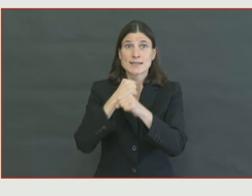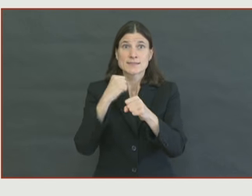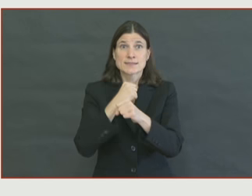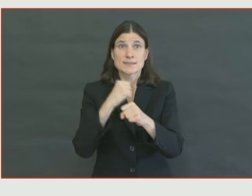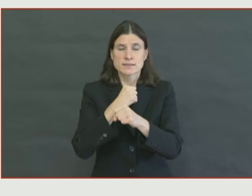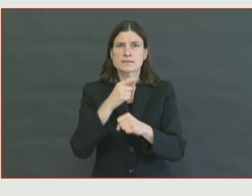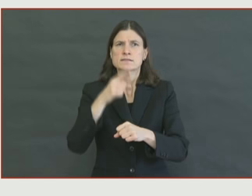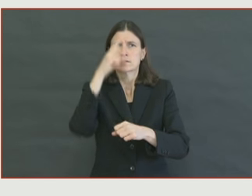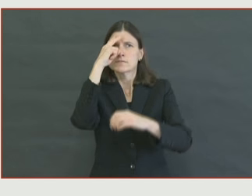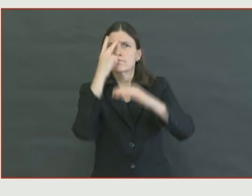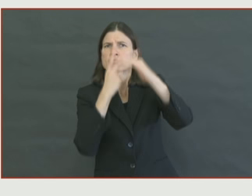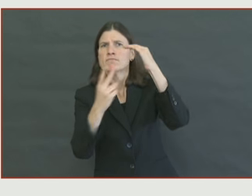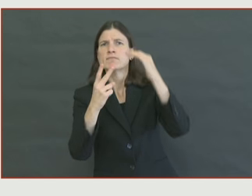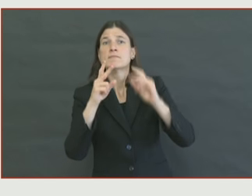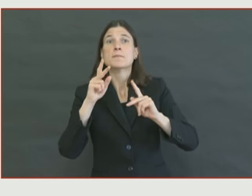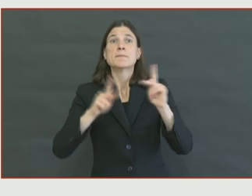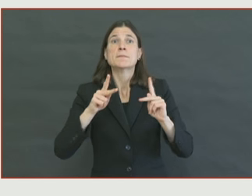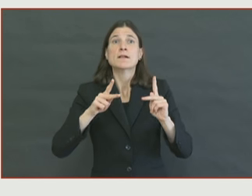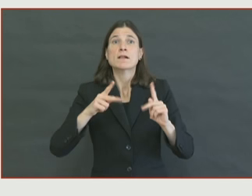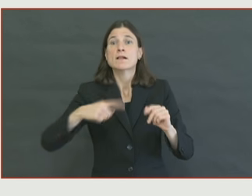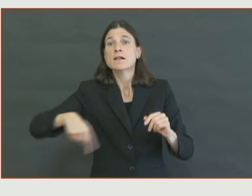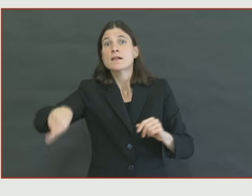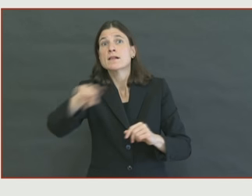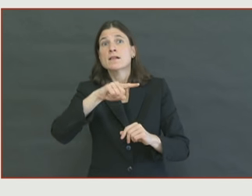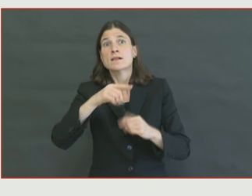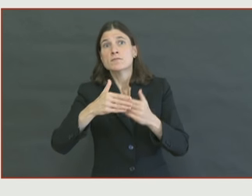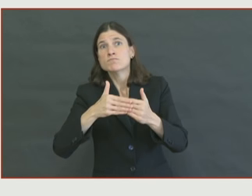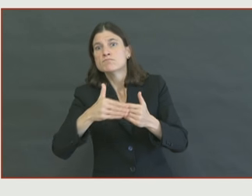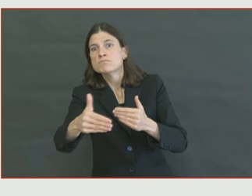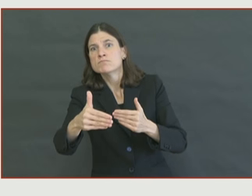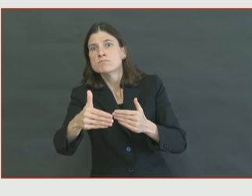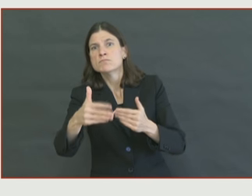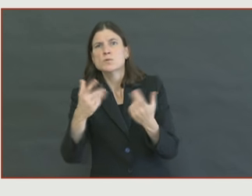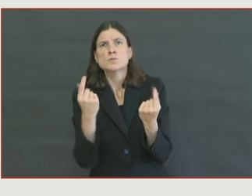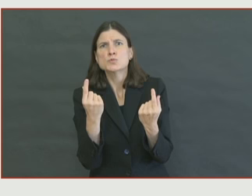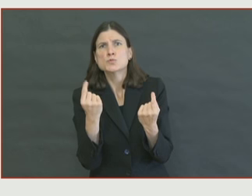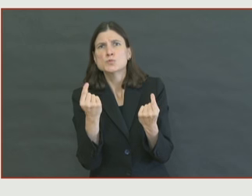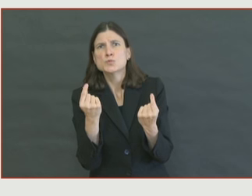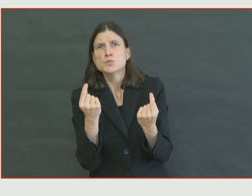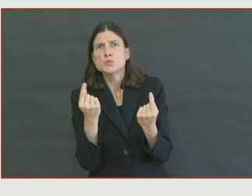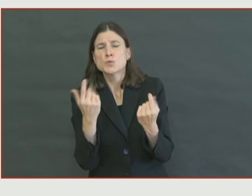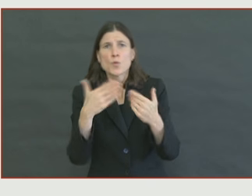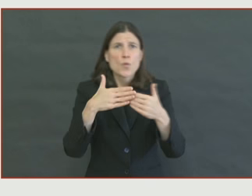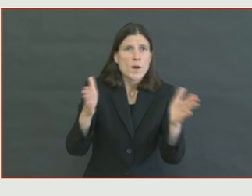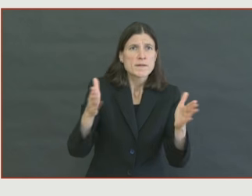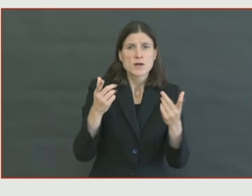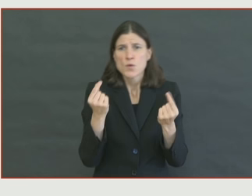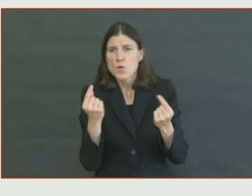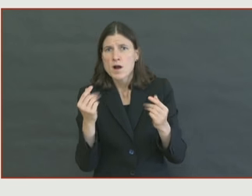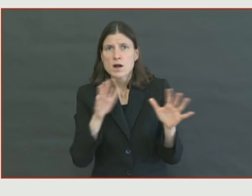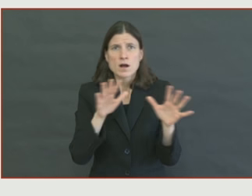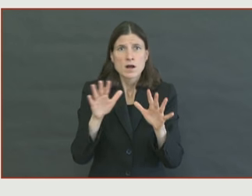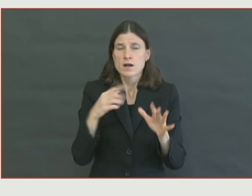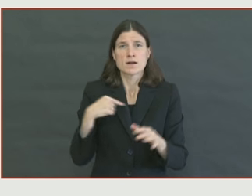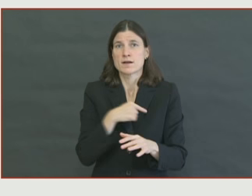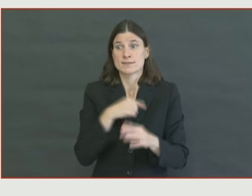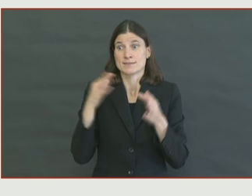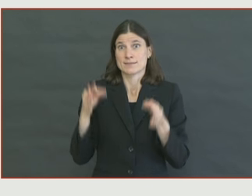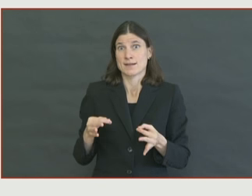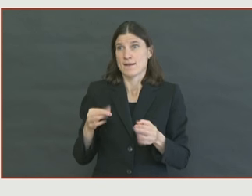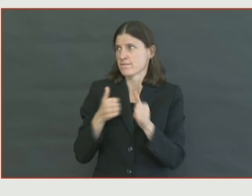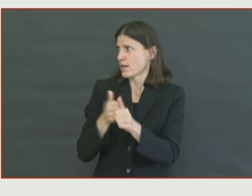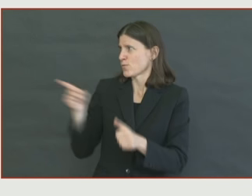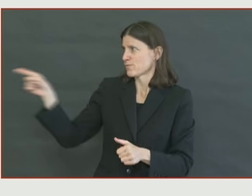real-world implications of our decisions. What you are doing following the stay-at-home orders matters